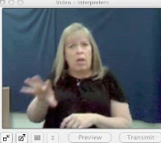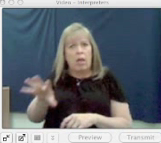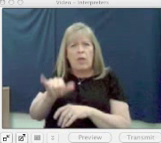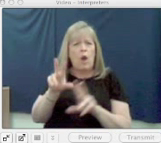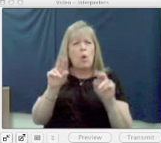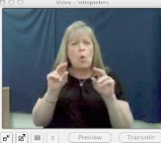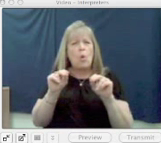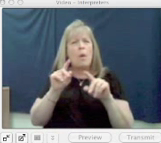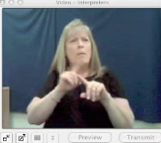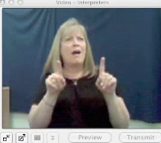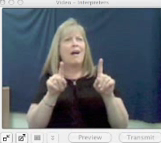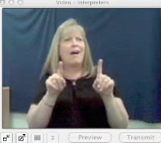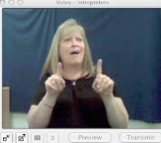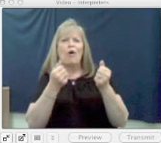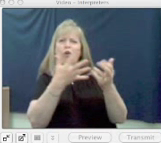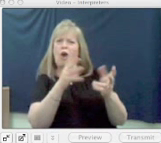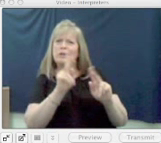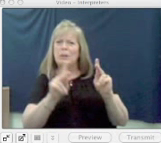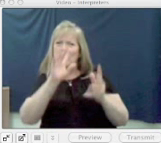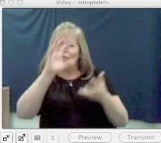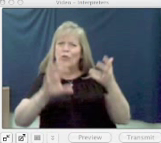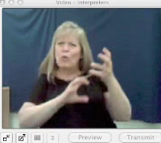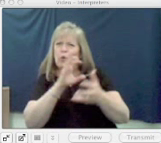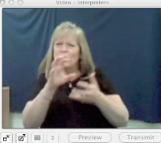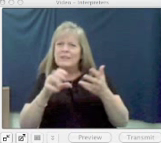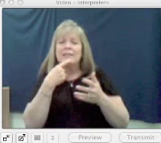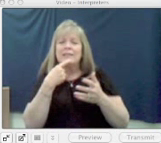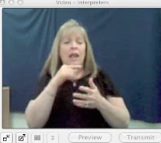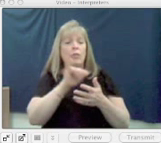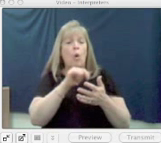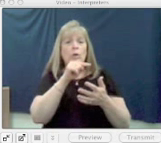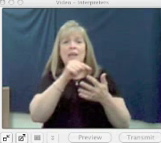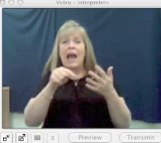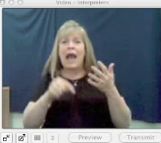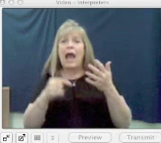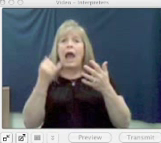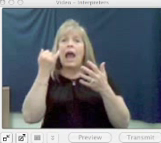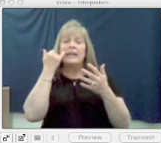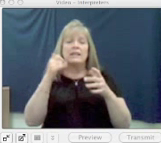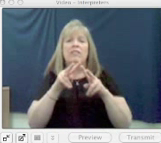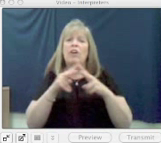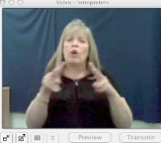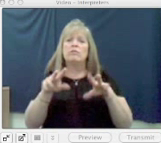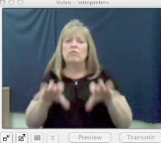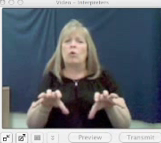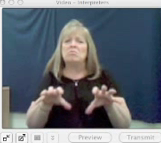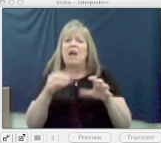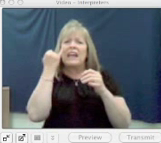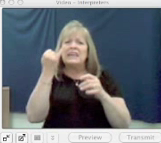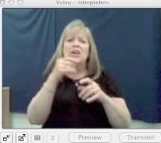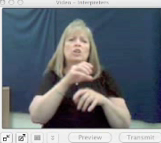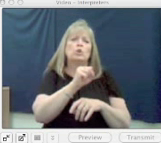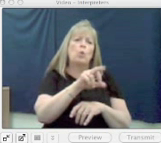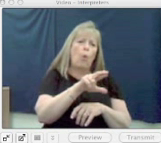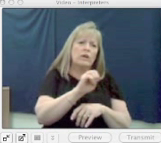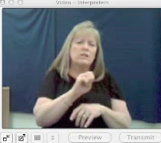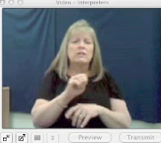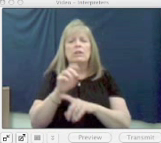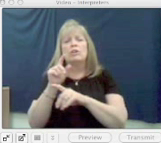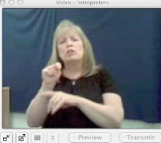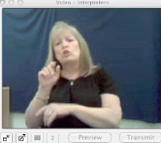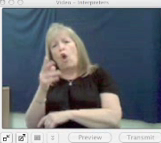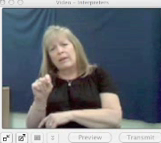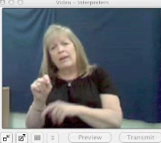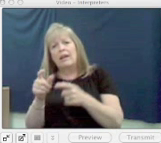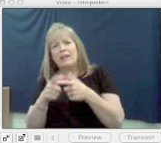we say these generally static ideas of source and target language and conduit and visibility should be able to answer